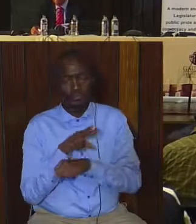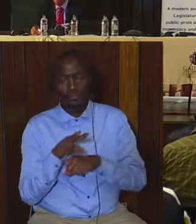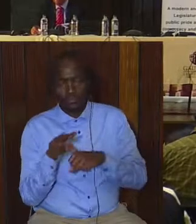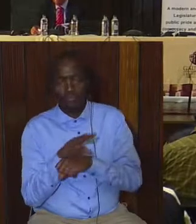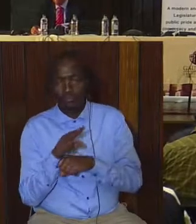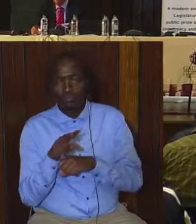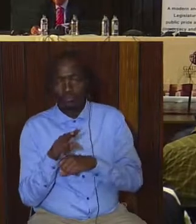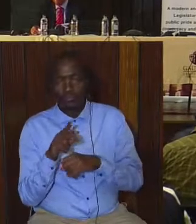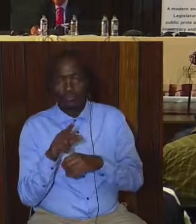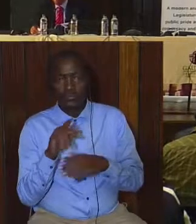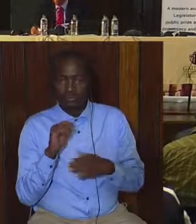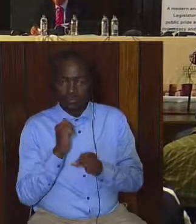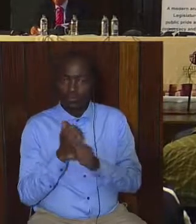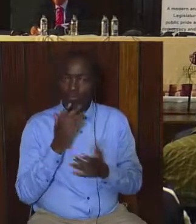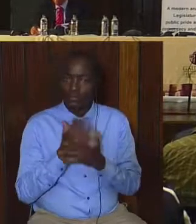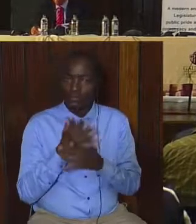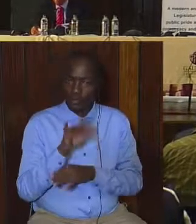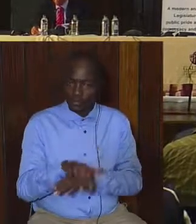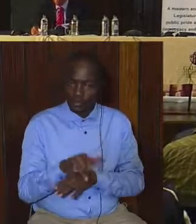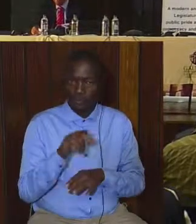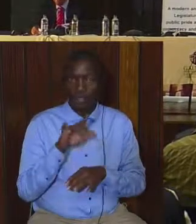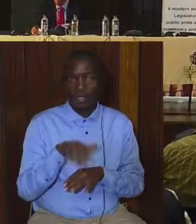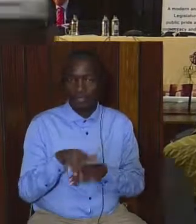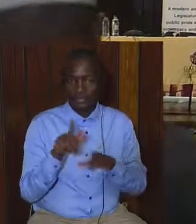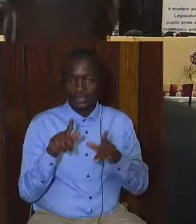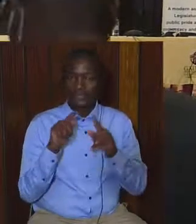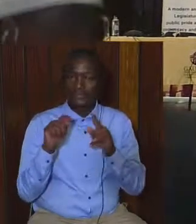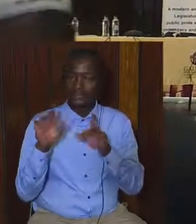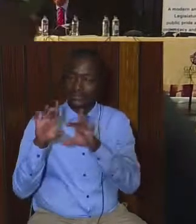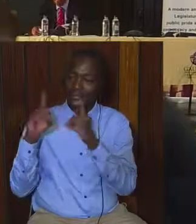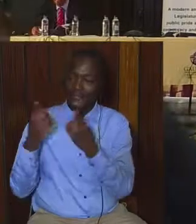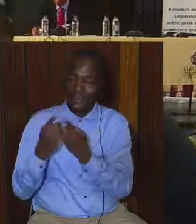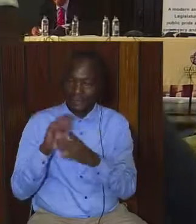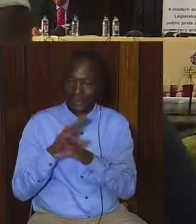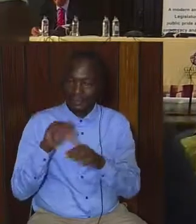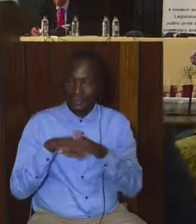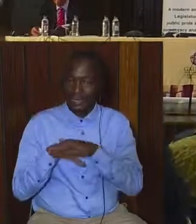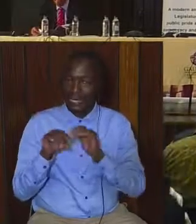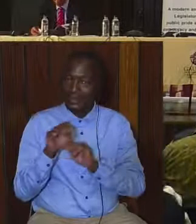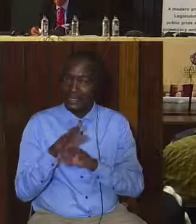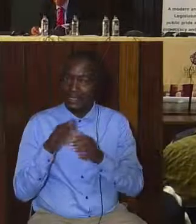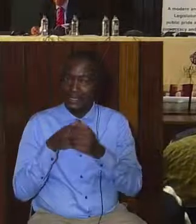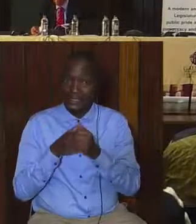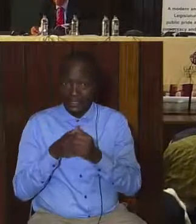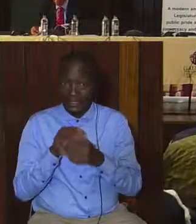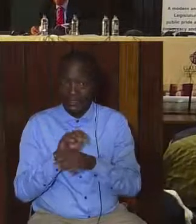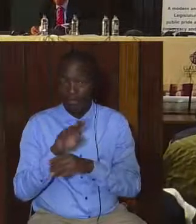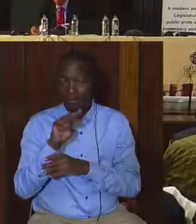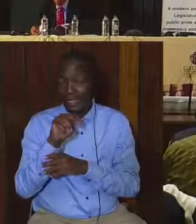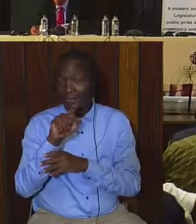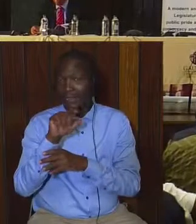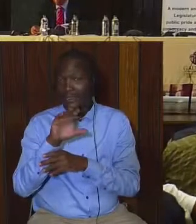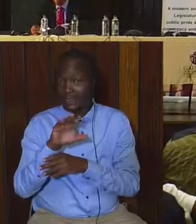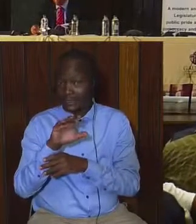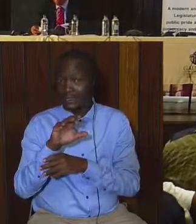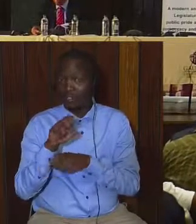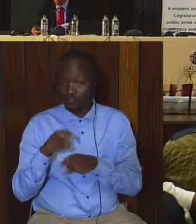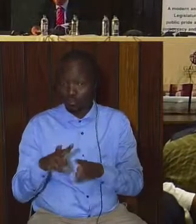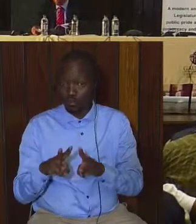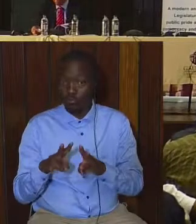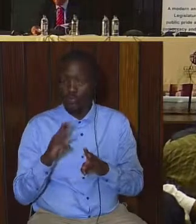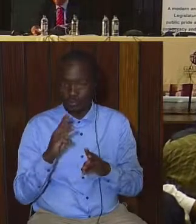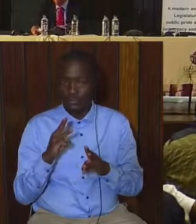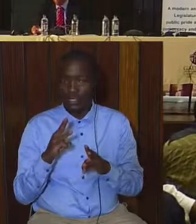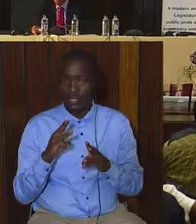function to make sure that the department, under the leadership of the MEC for Roads and Transport, is doing